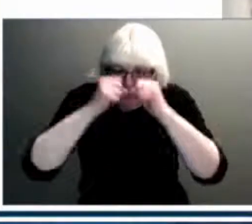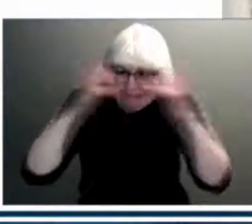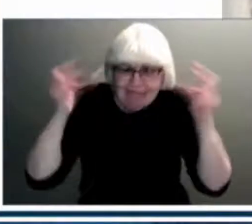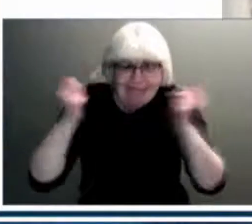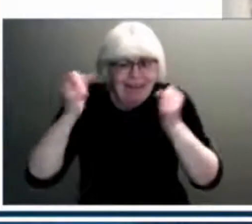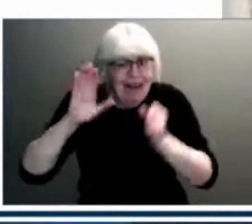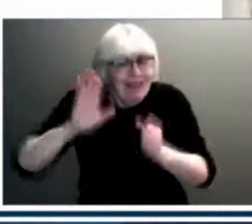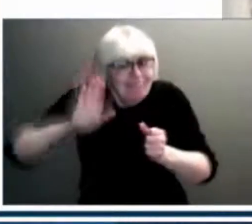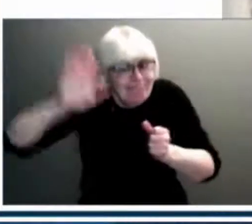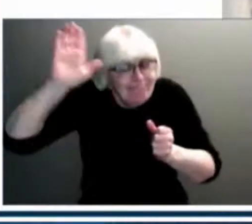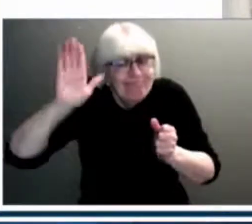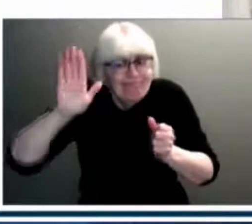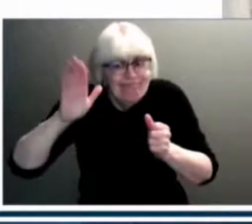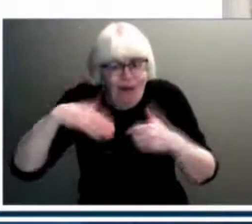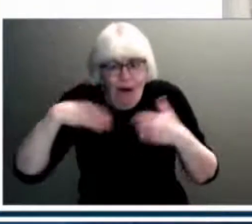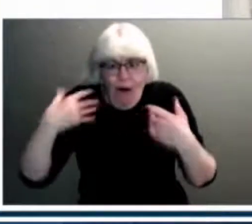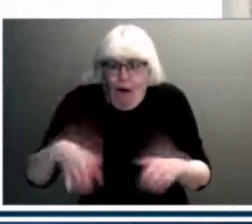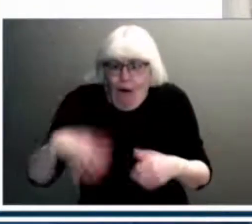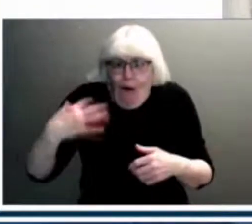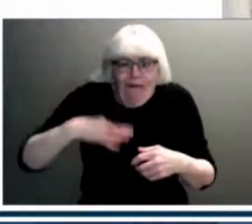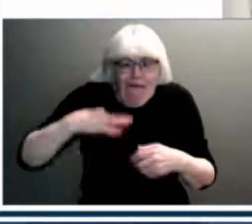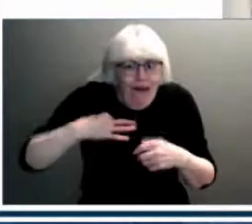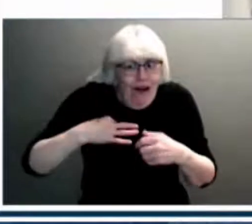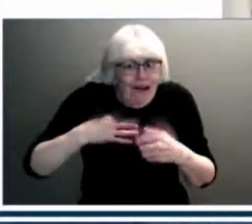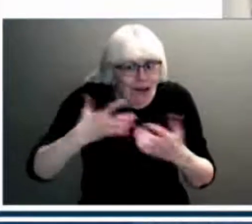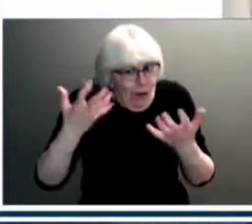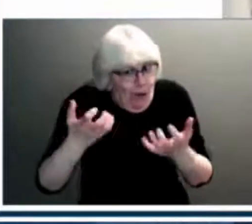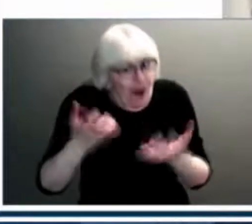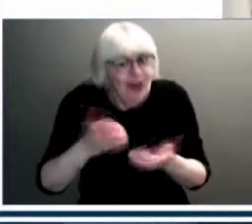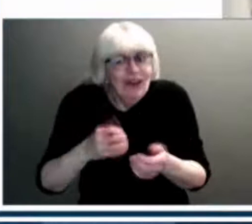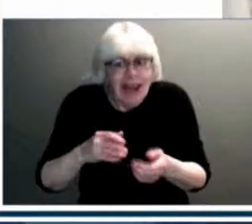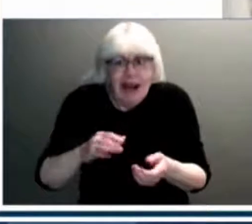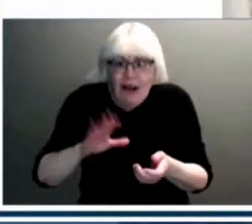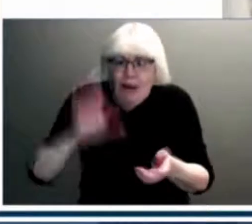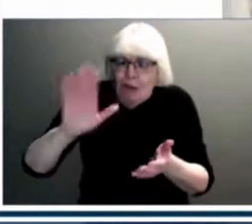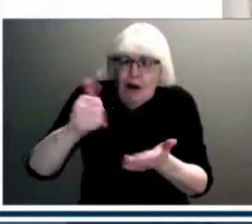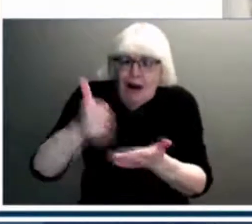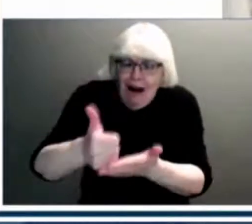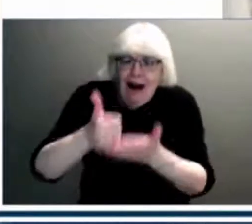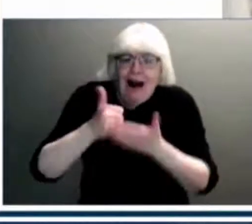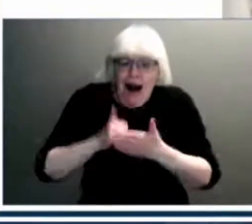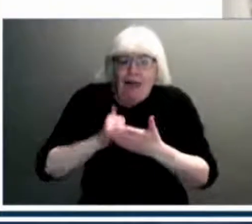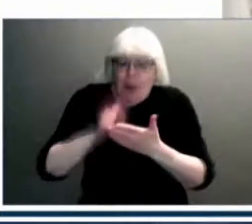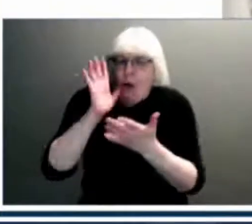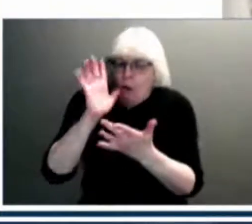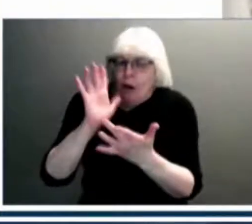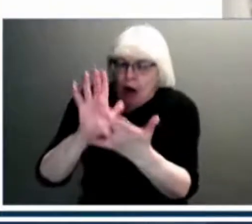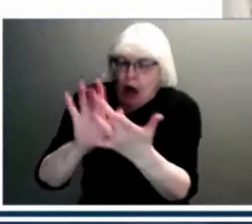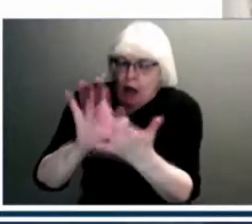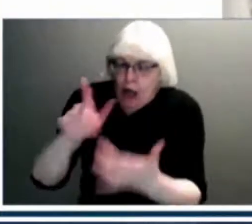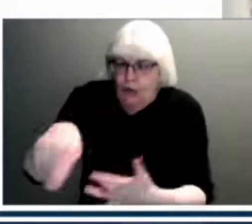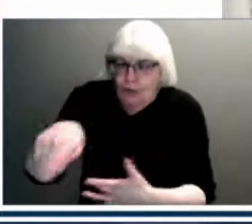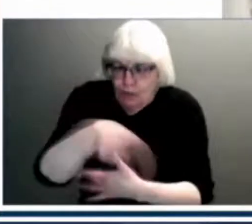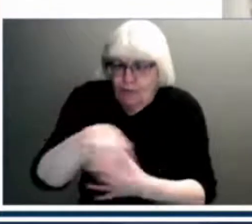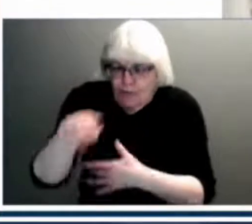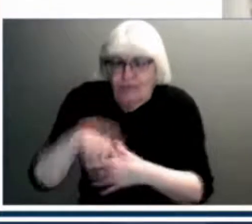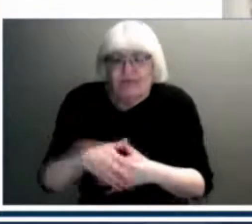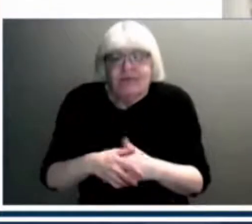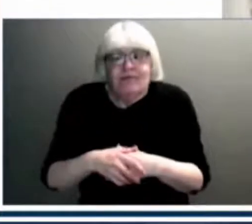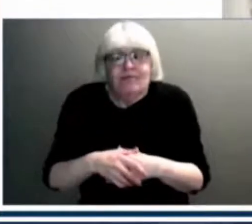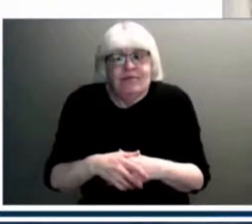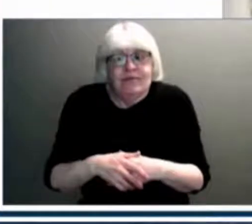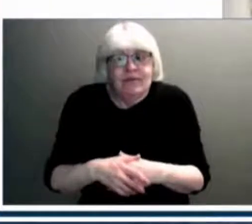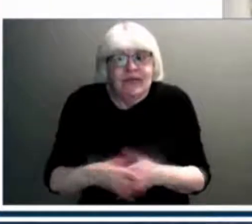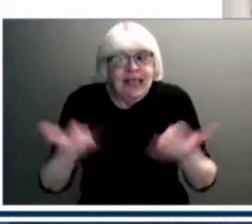your help, and we will be in touch. But today we have clinics up and running in Halifax at the Forum, in